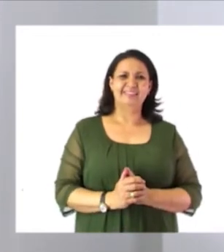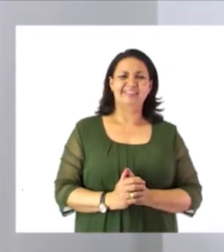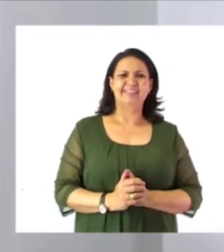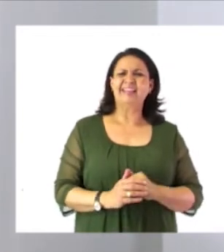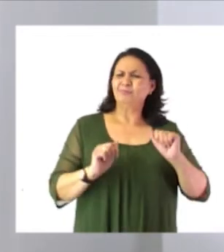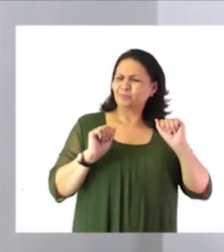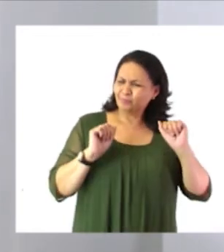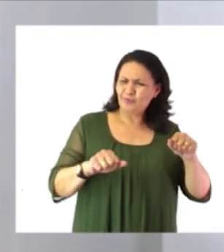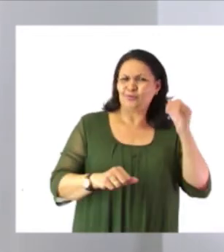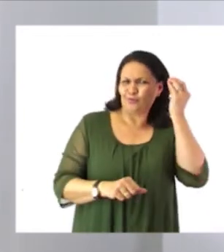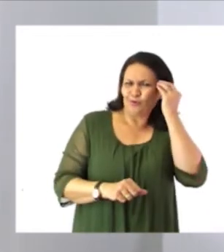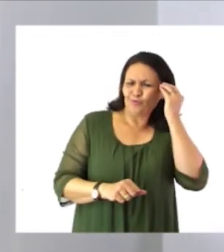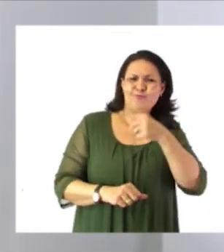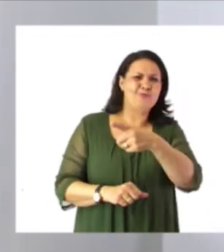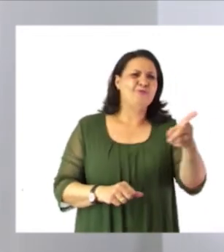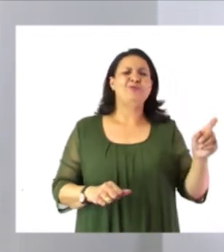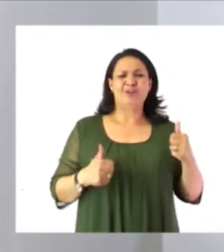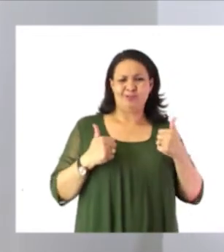I'm sure you can do that.